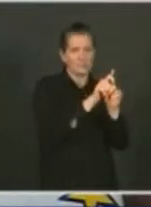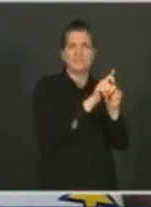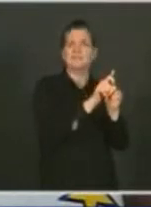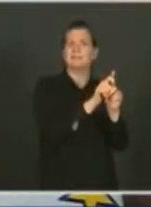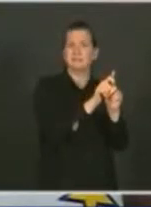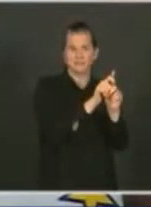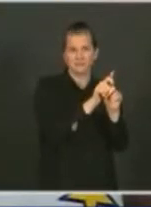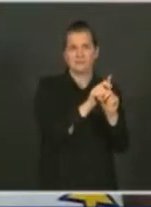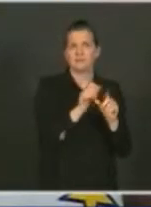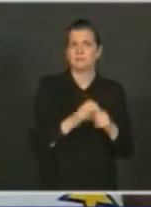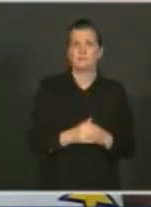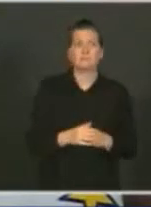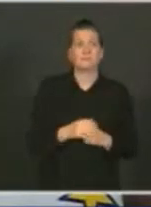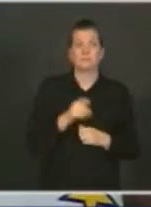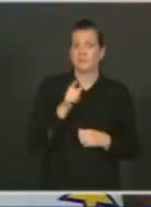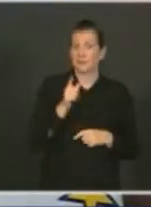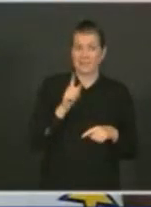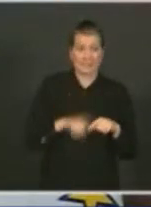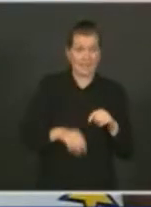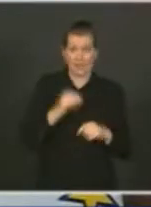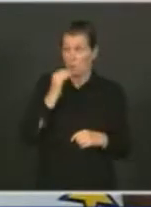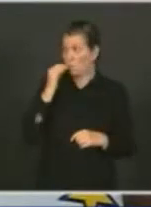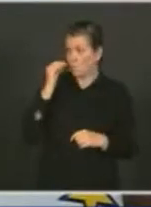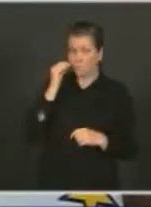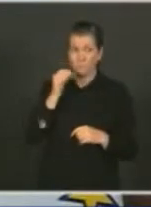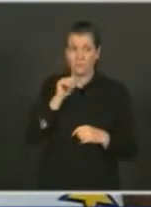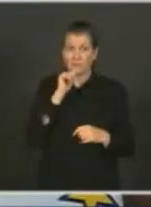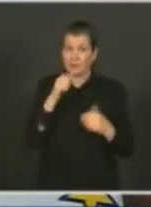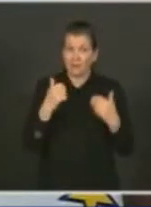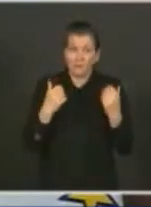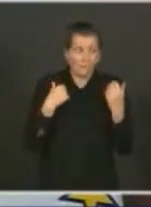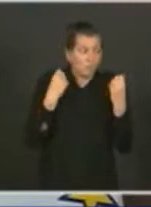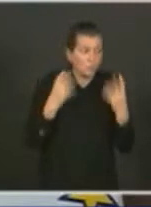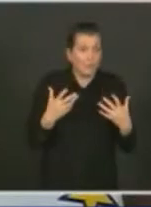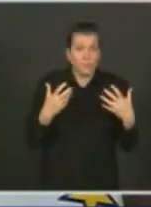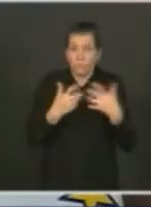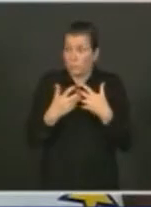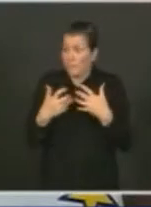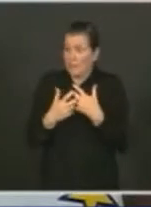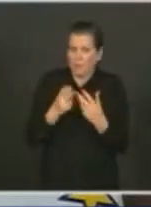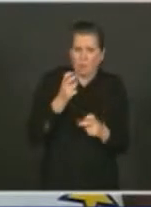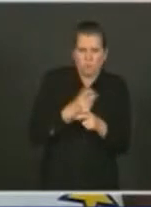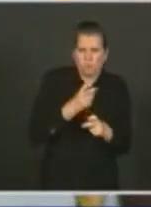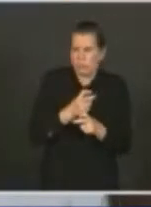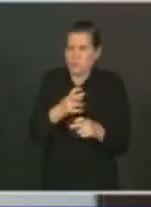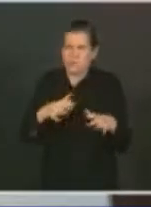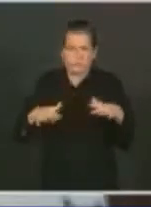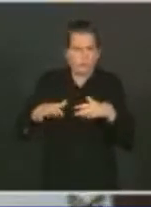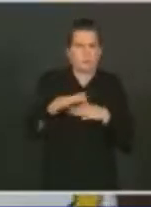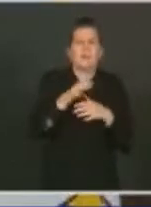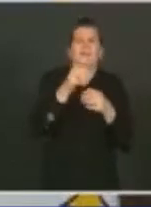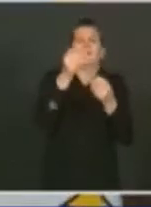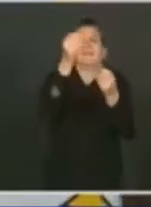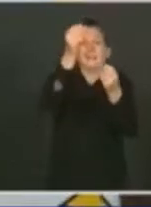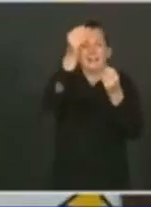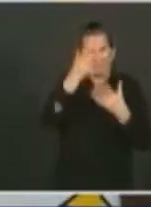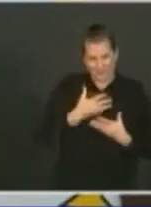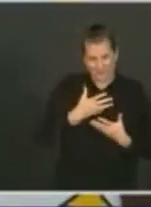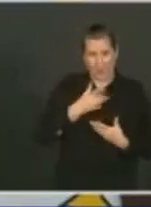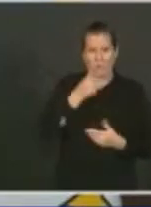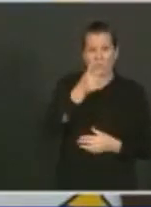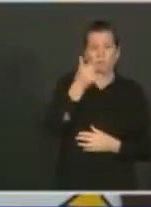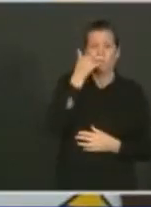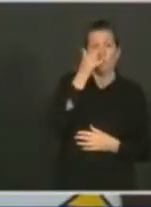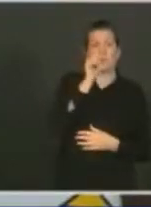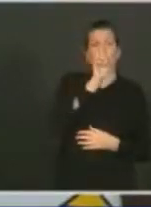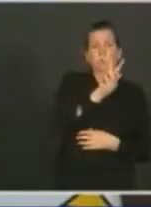if you have a big household and it's impossible, then let us know. You can call 211. That's the easiest